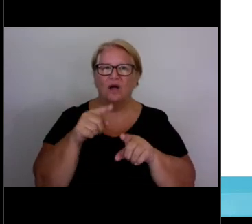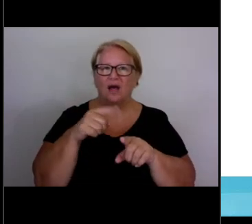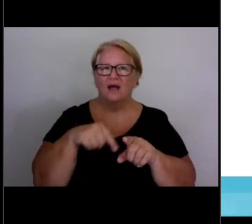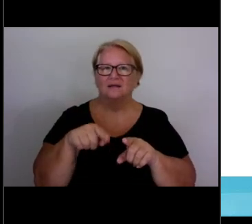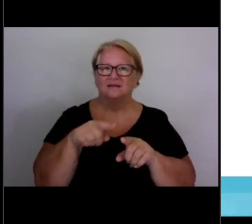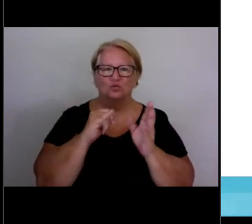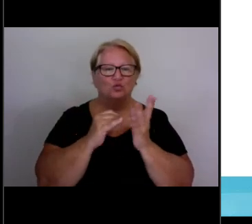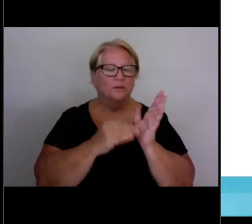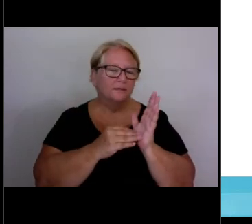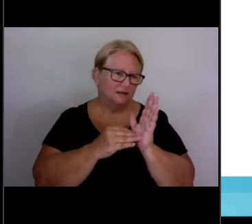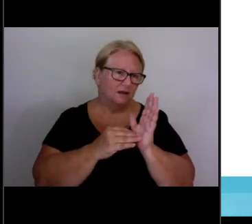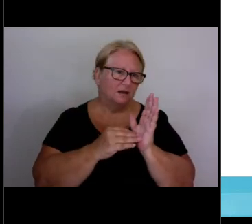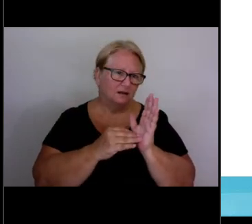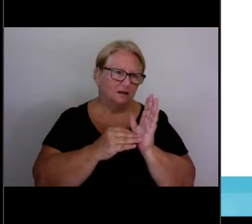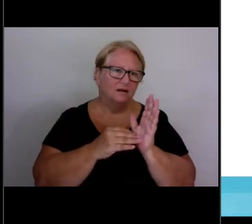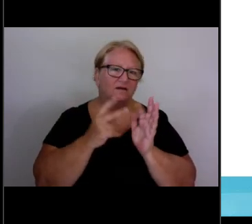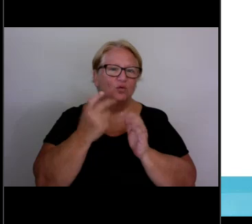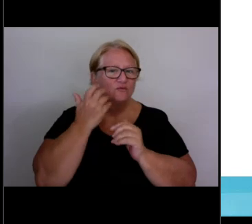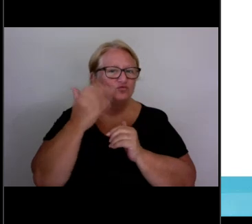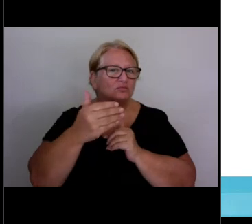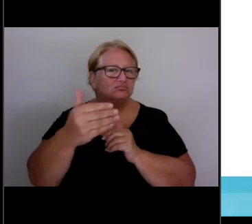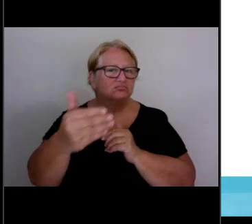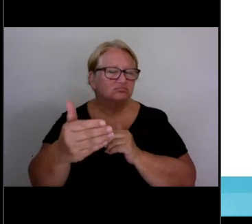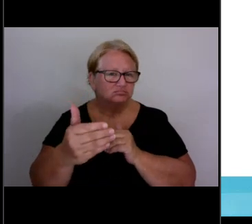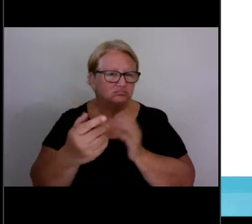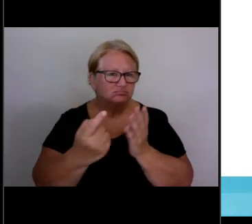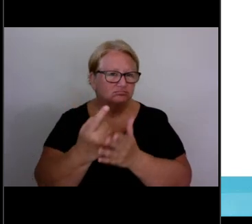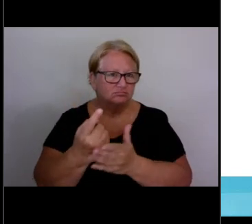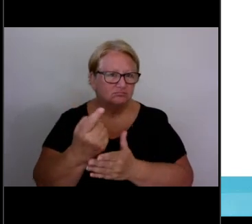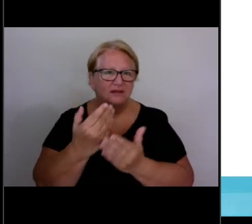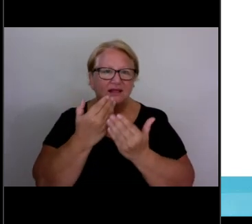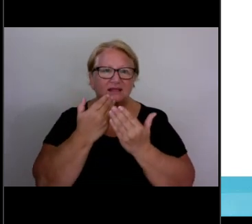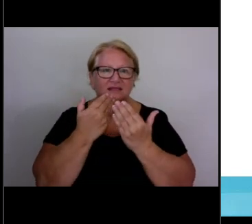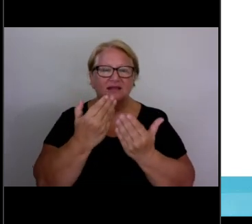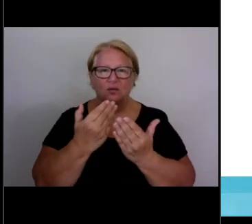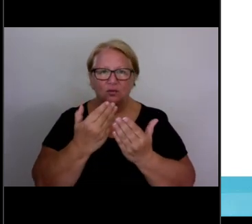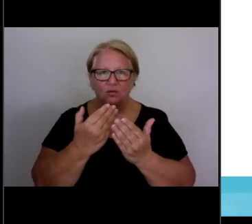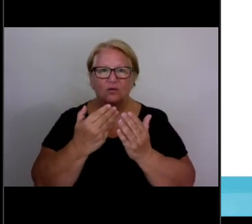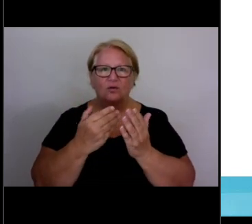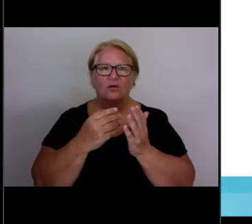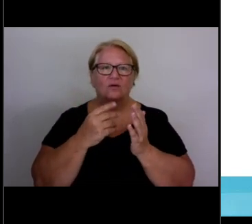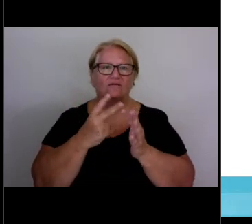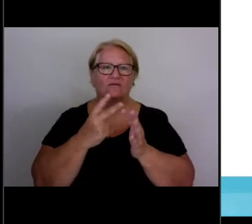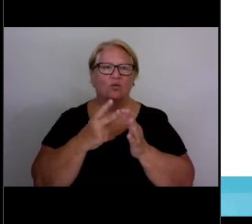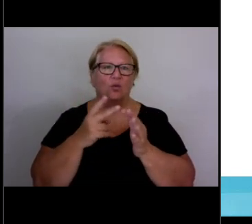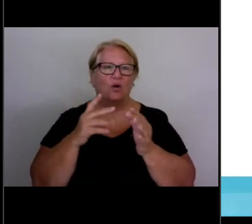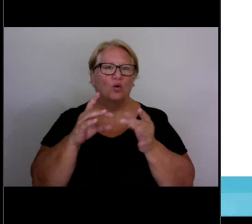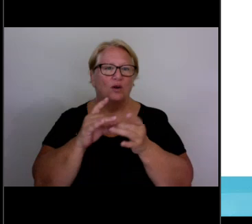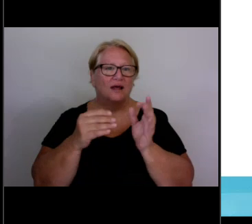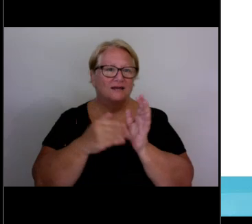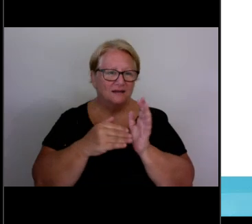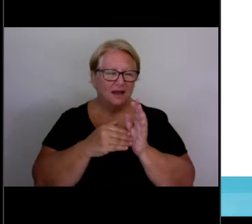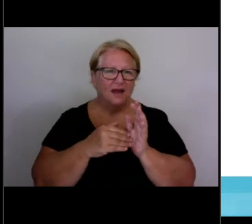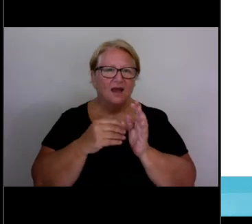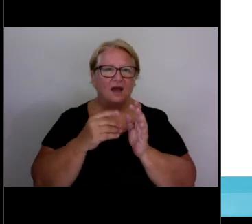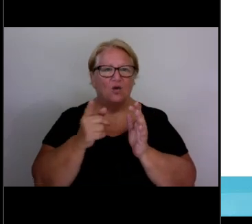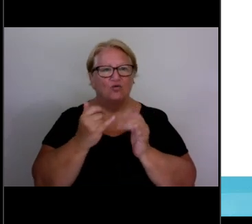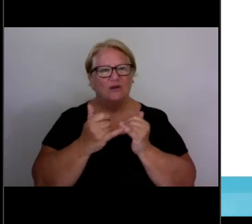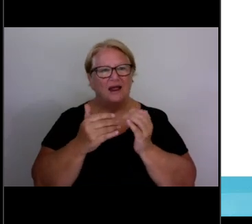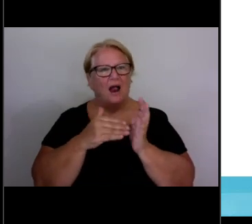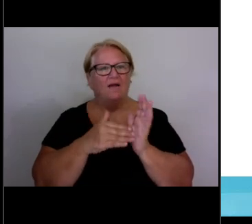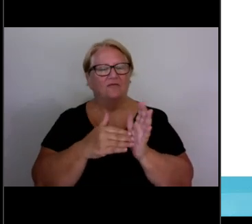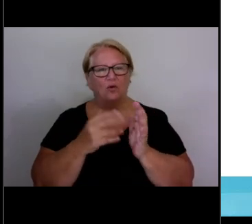out about upcoming webinar topics. And thank you very much to Andrew and Emma for joining us today. That was really helpful. I hope everyone